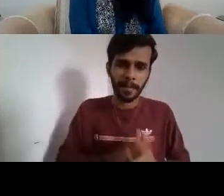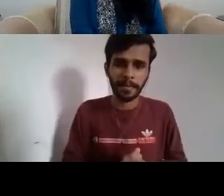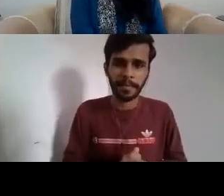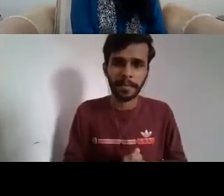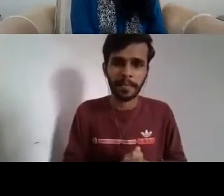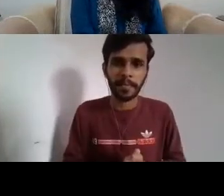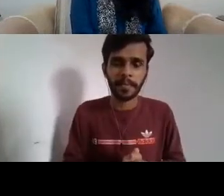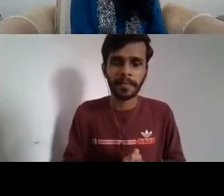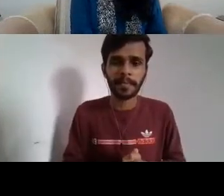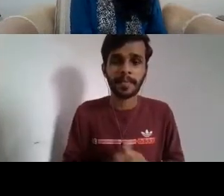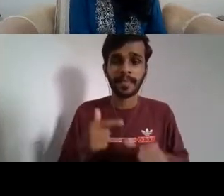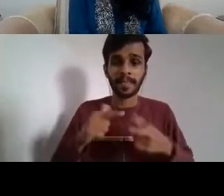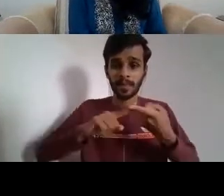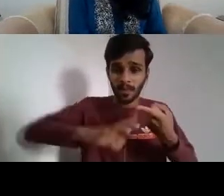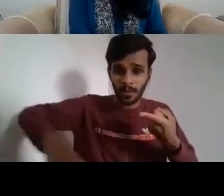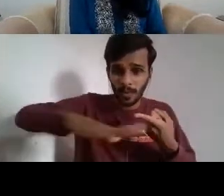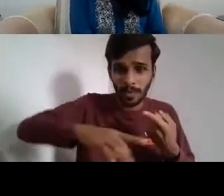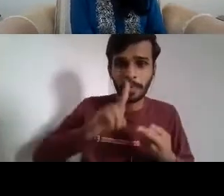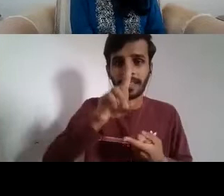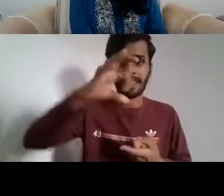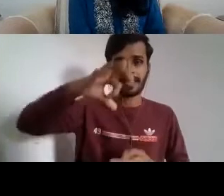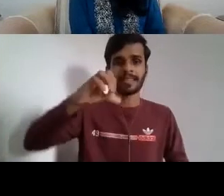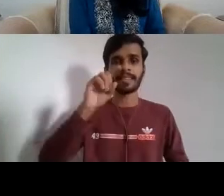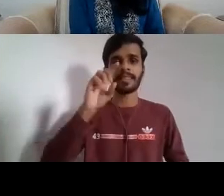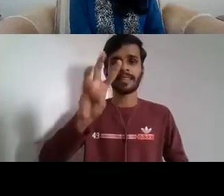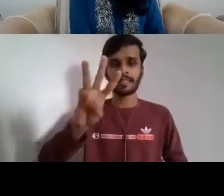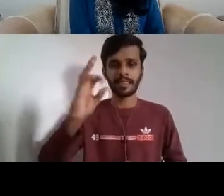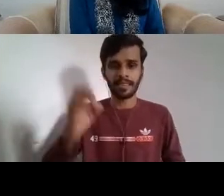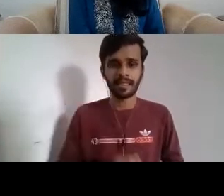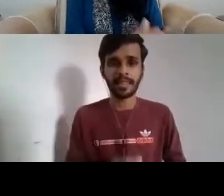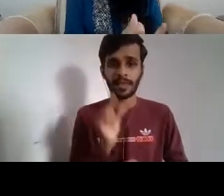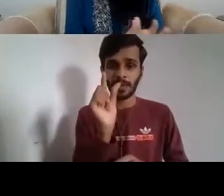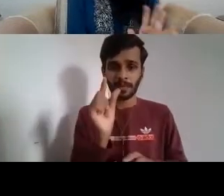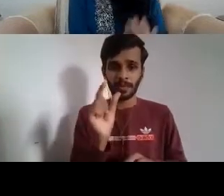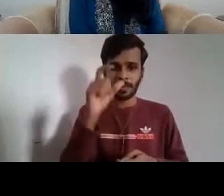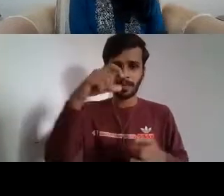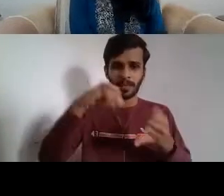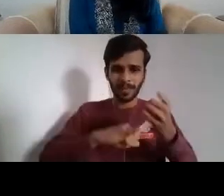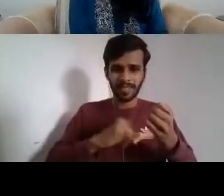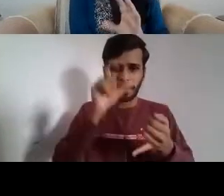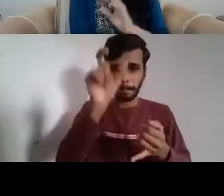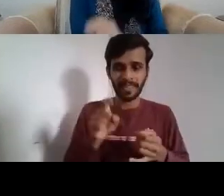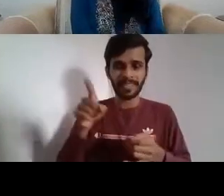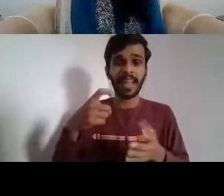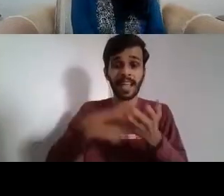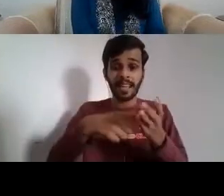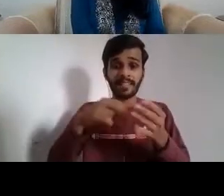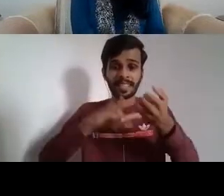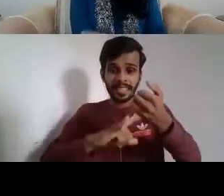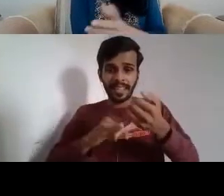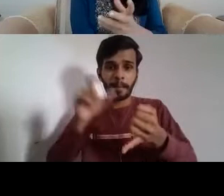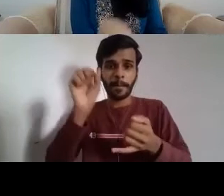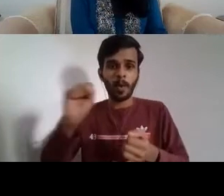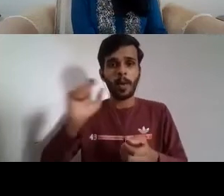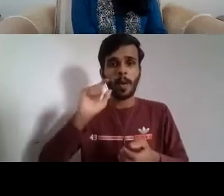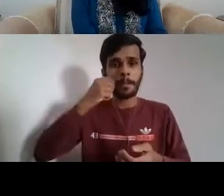In Europe of 1930s, Uday Shankar, Ravi Shankar's brother, was a noted dancer